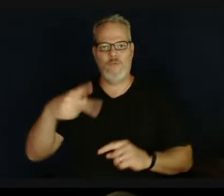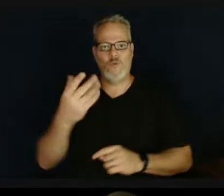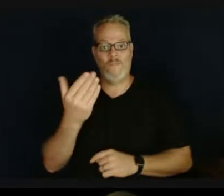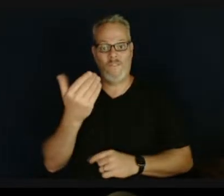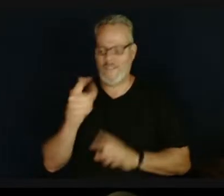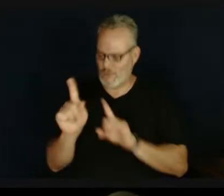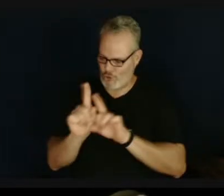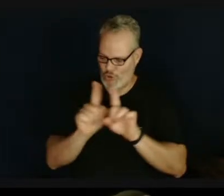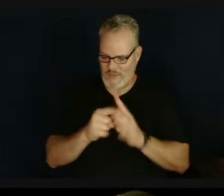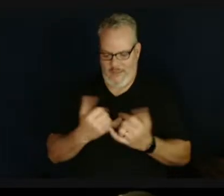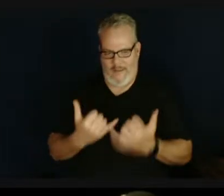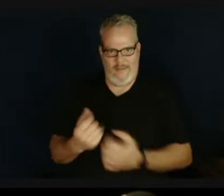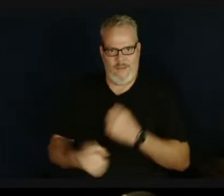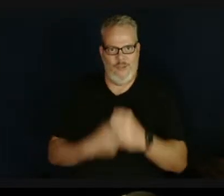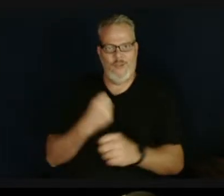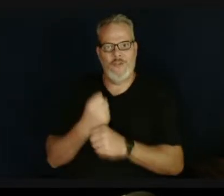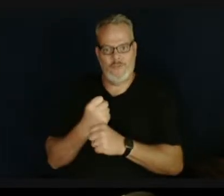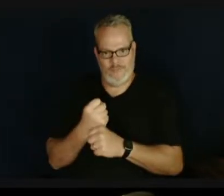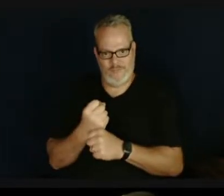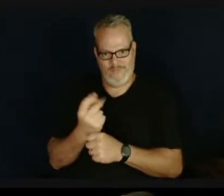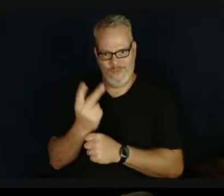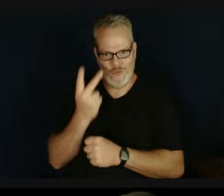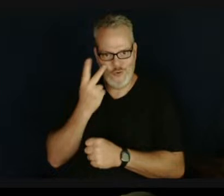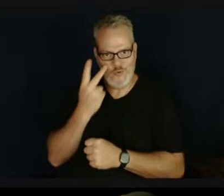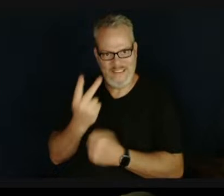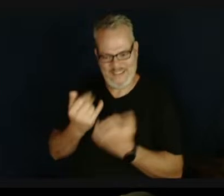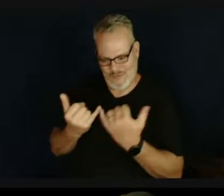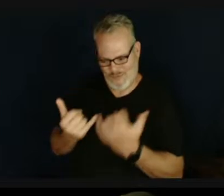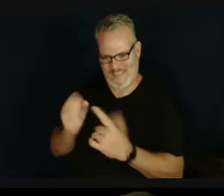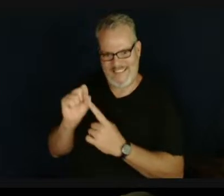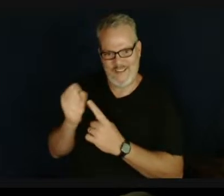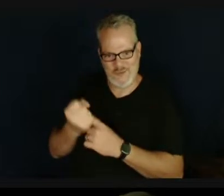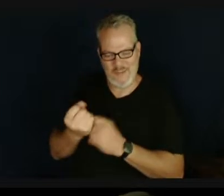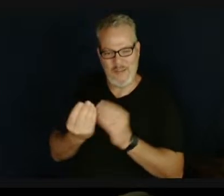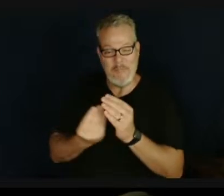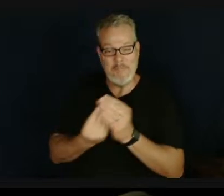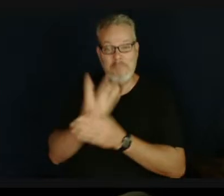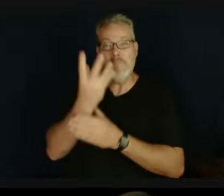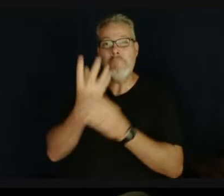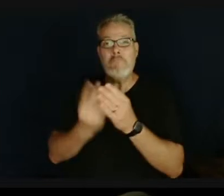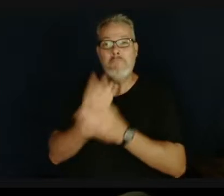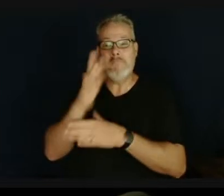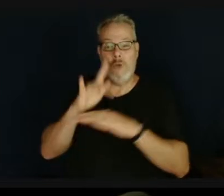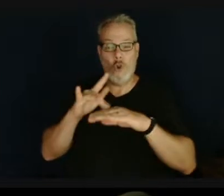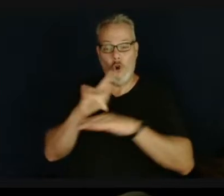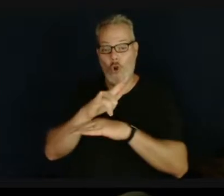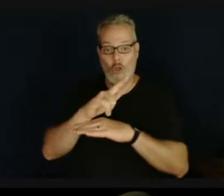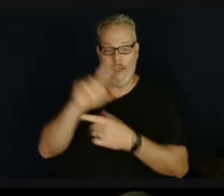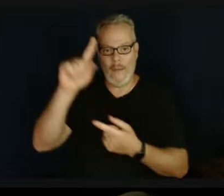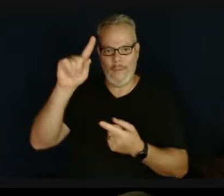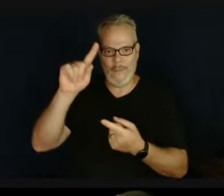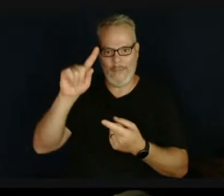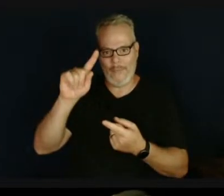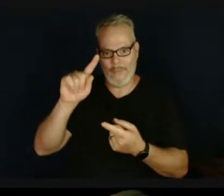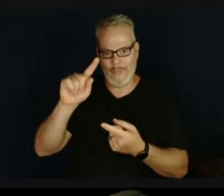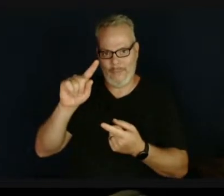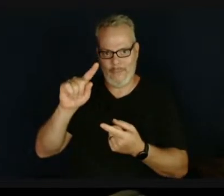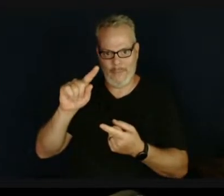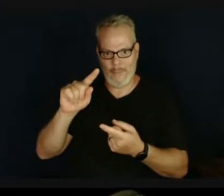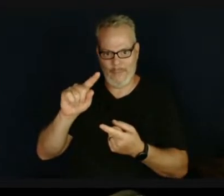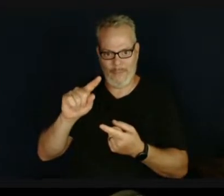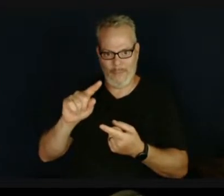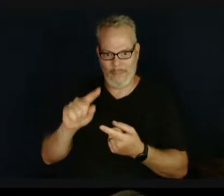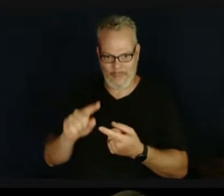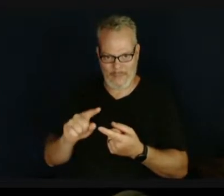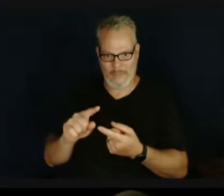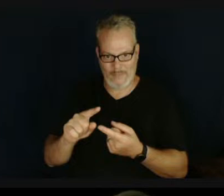2025. And you can see that in this case, they're peaking early, coming down, second peak, coming down. Our own episode 15